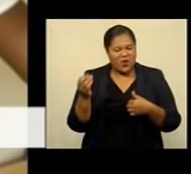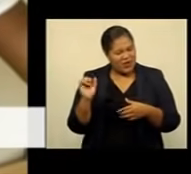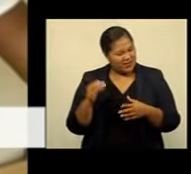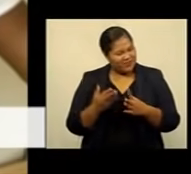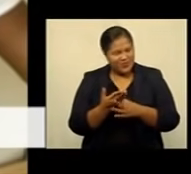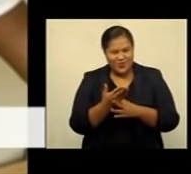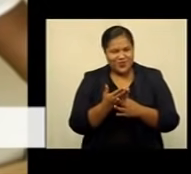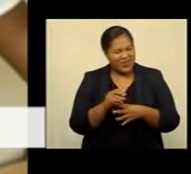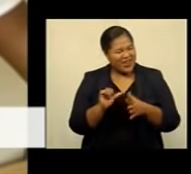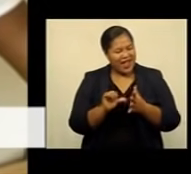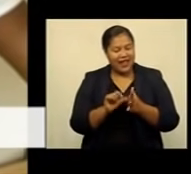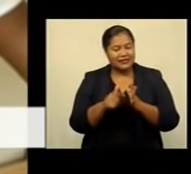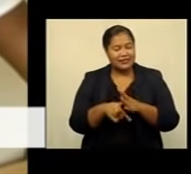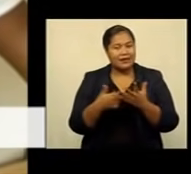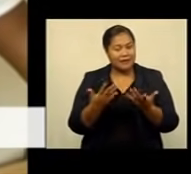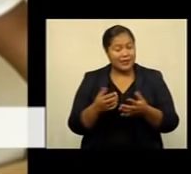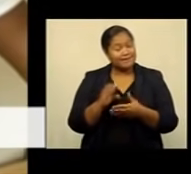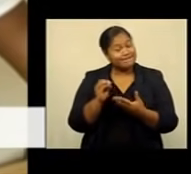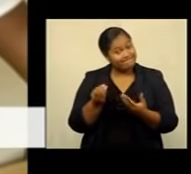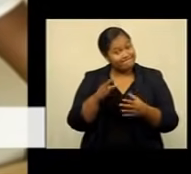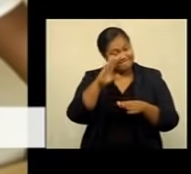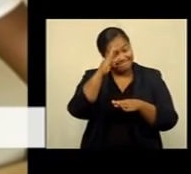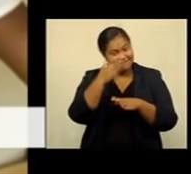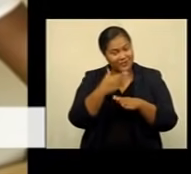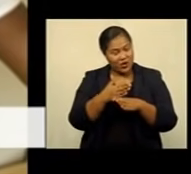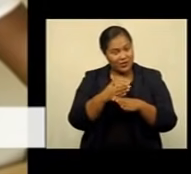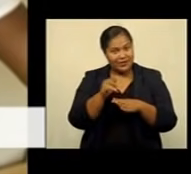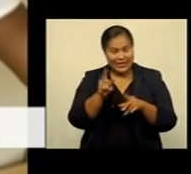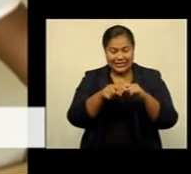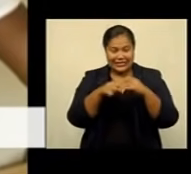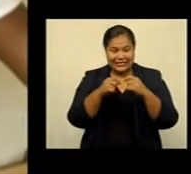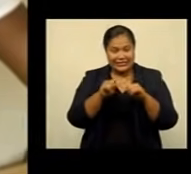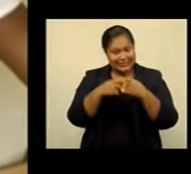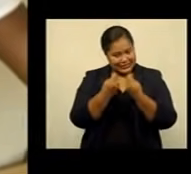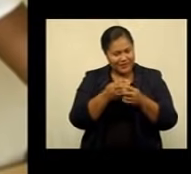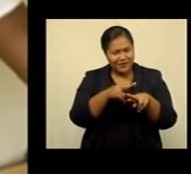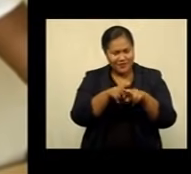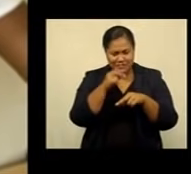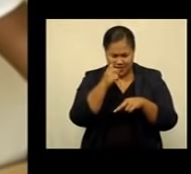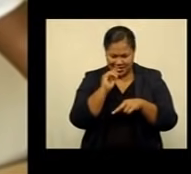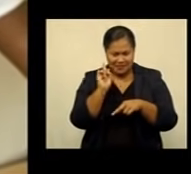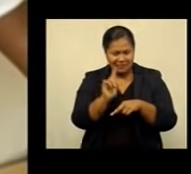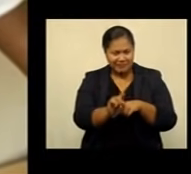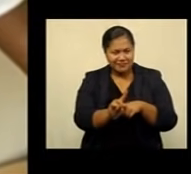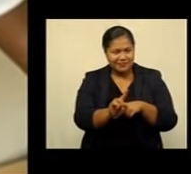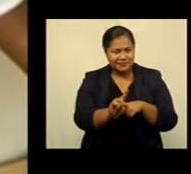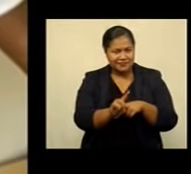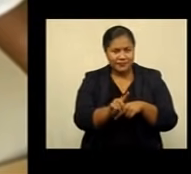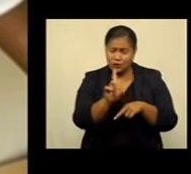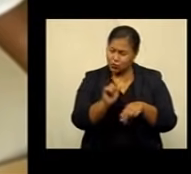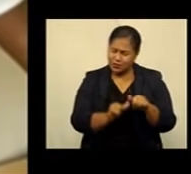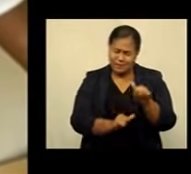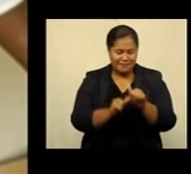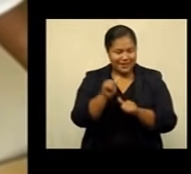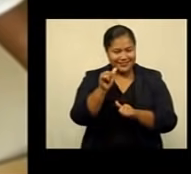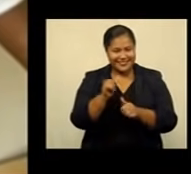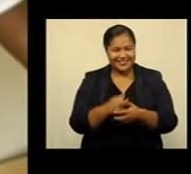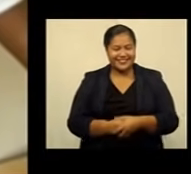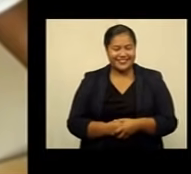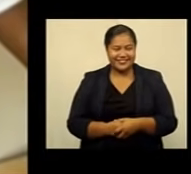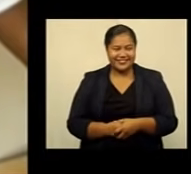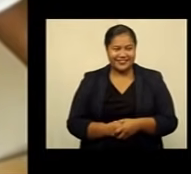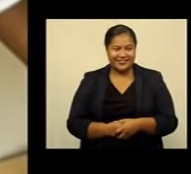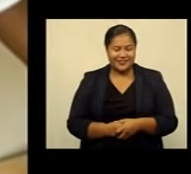now. Hopefully, Team Fiji can come out here and do their best